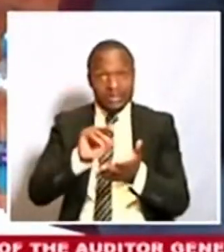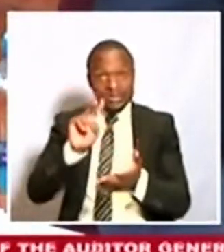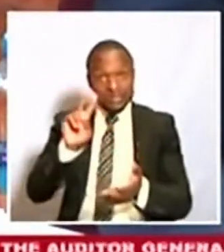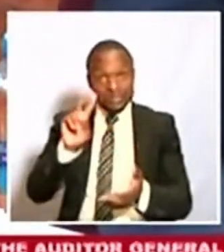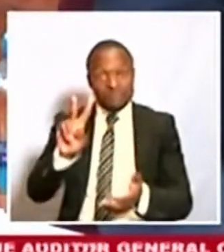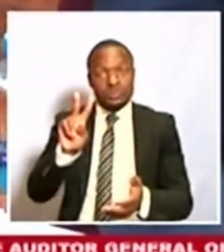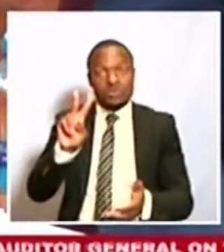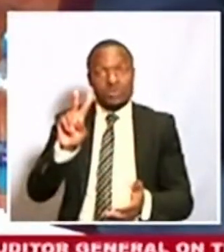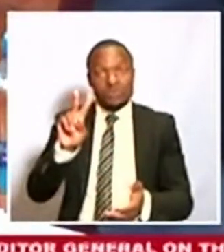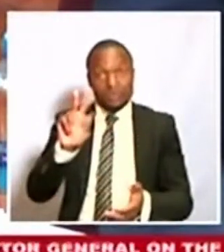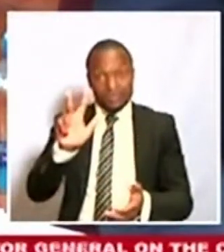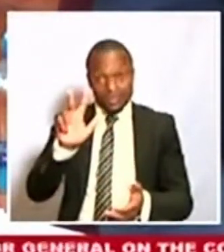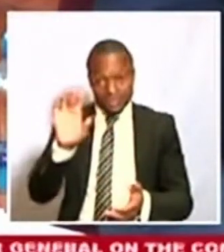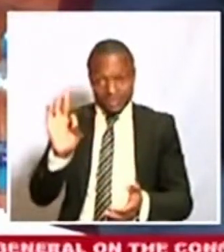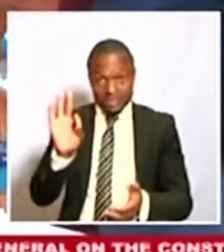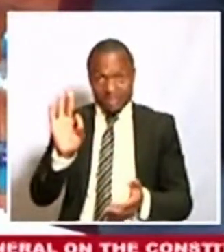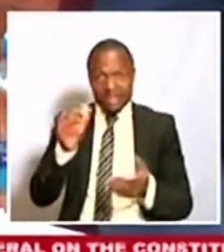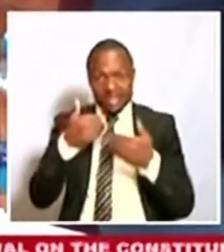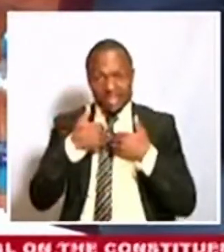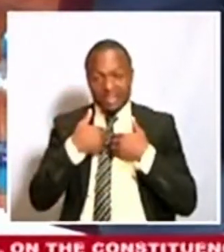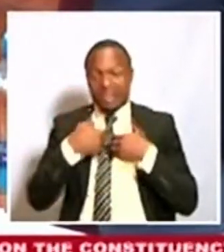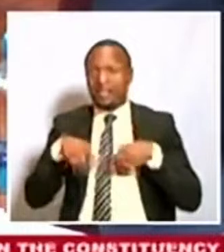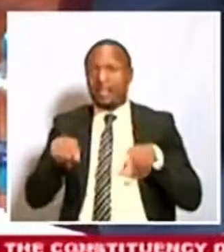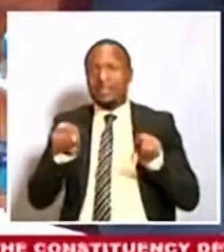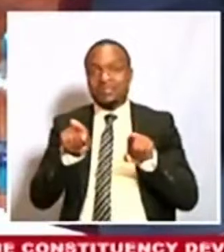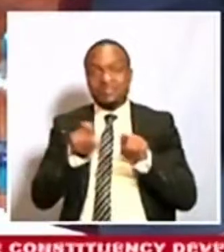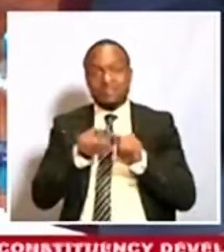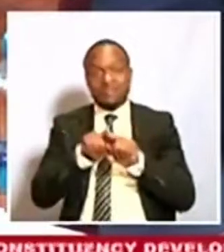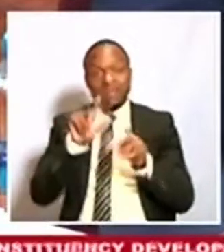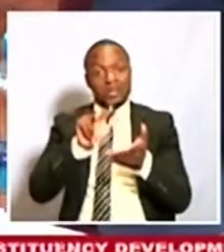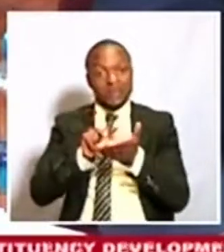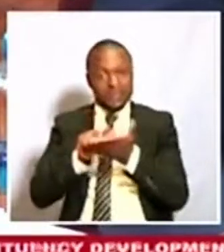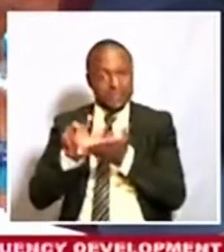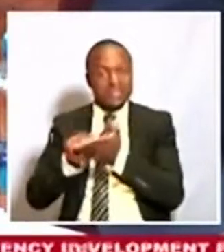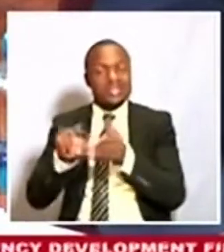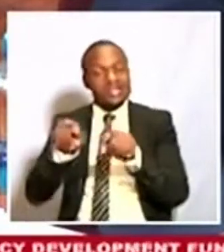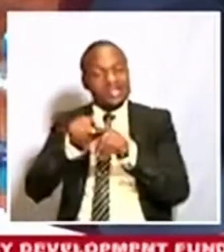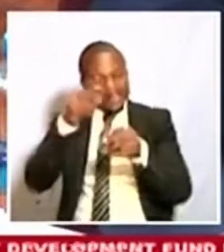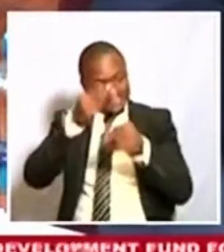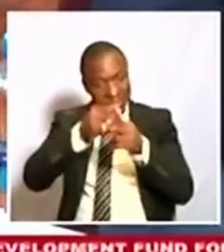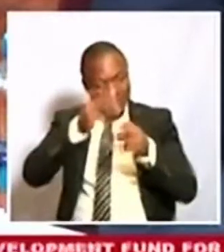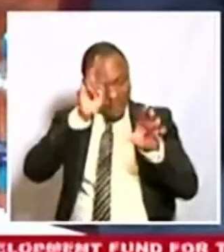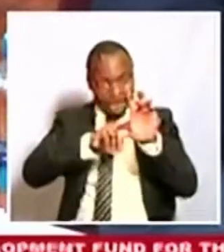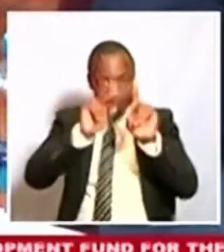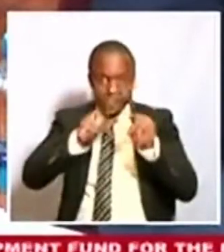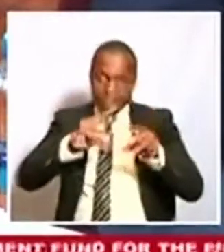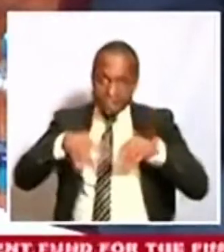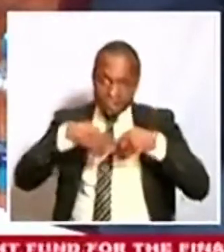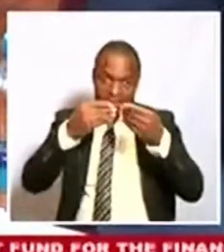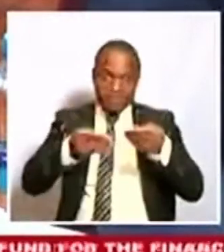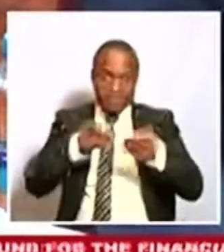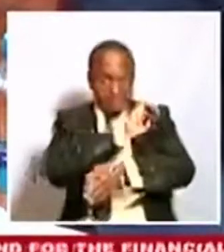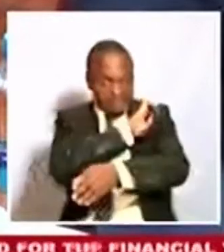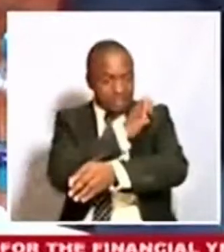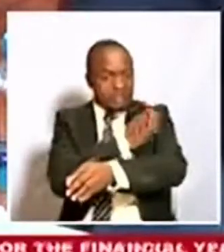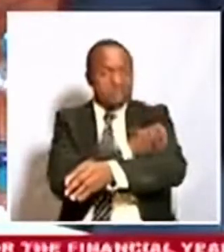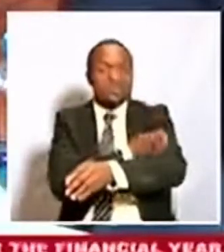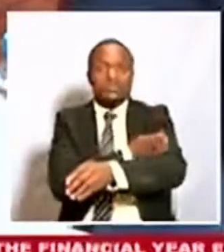279,239 had unmatching signatures bearing the same name of the chairperson, rendering the empowerment applications